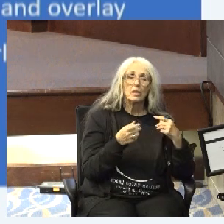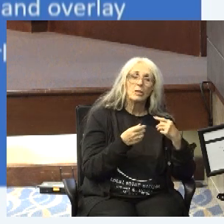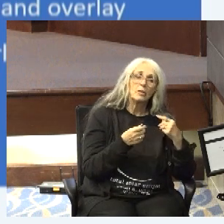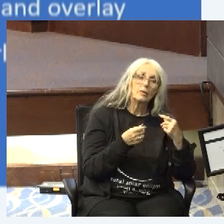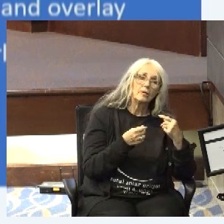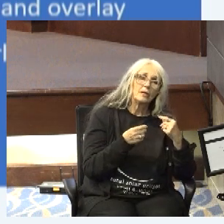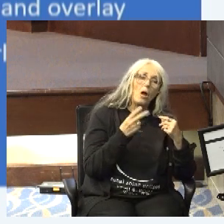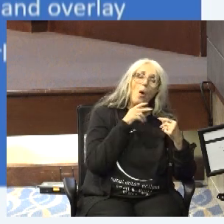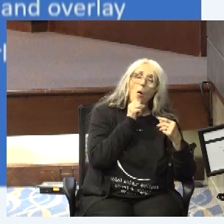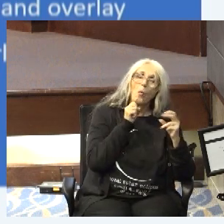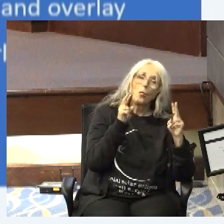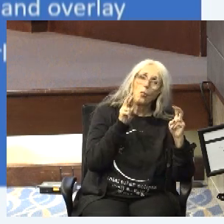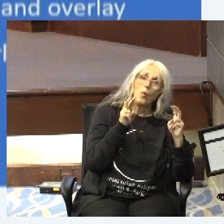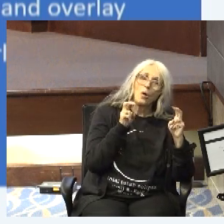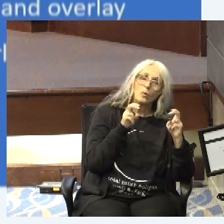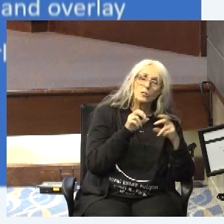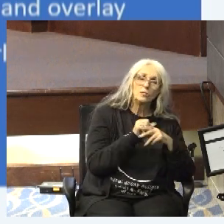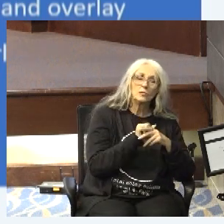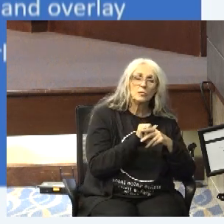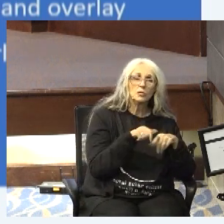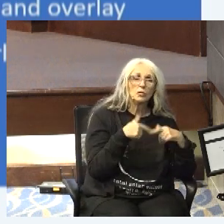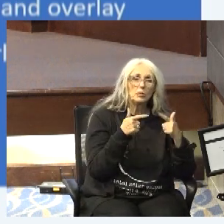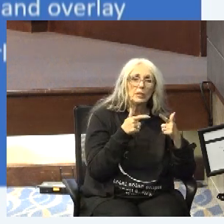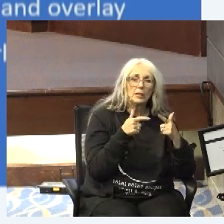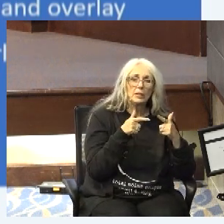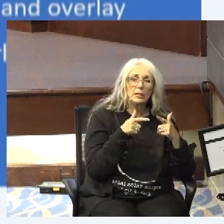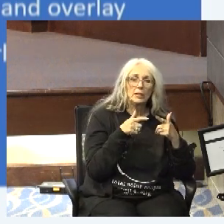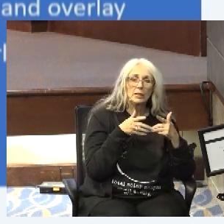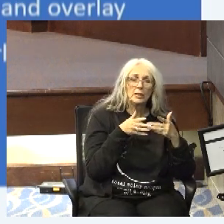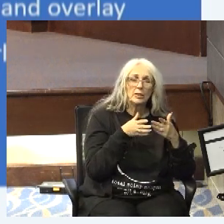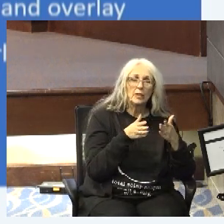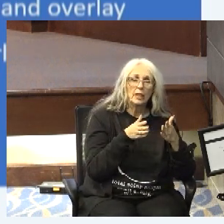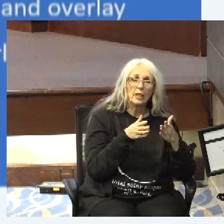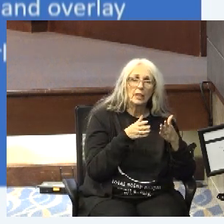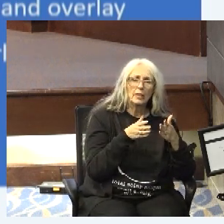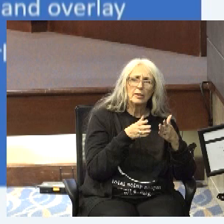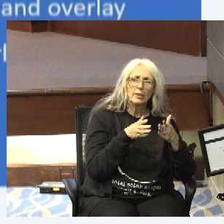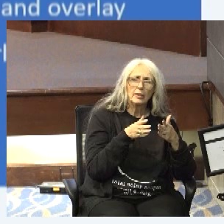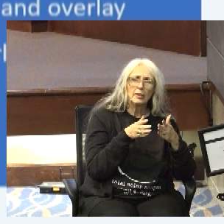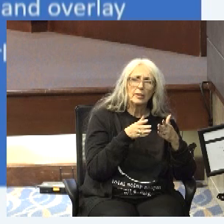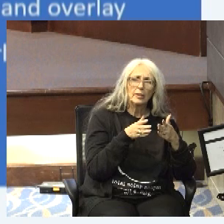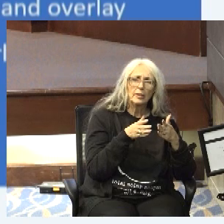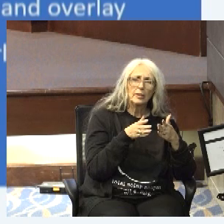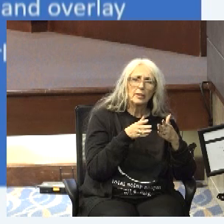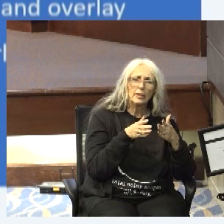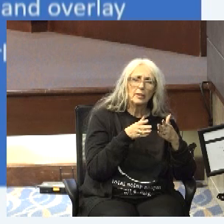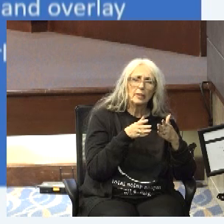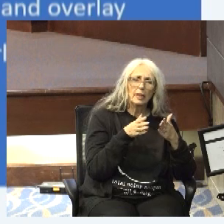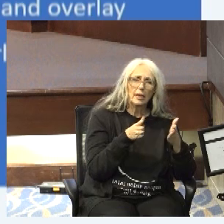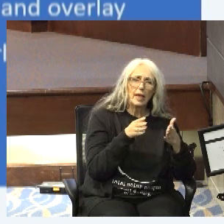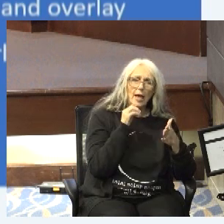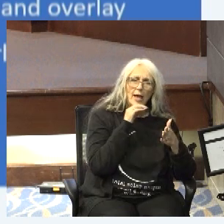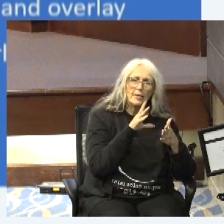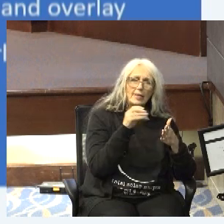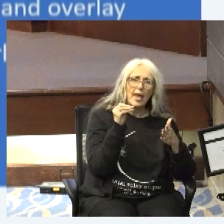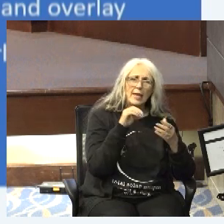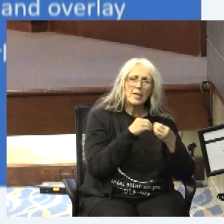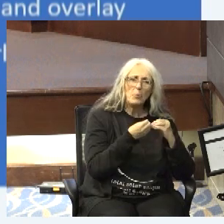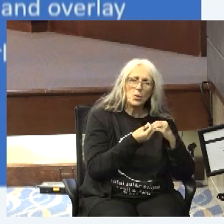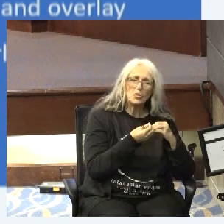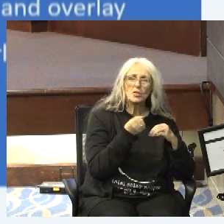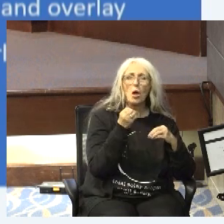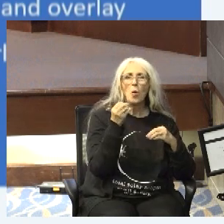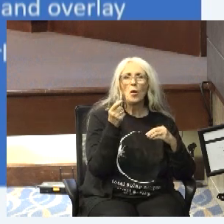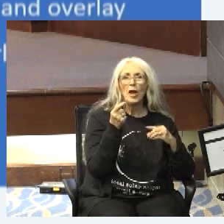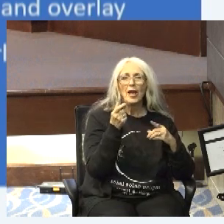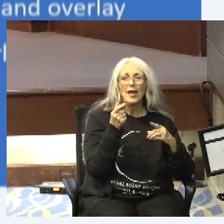Twain, that there's three kind of lies. There's lies, damn lies, and statistics. Well, projecting